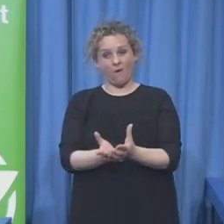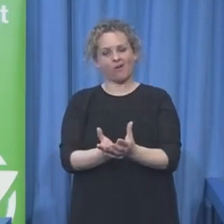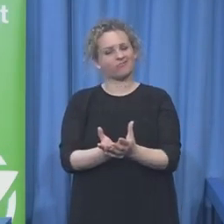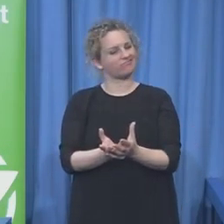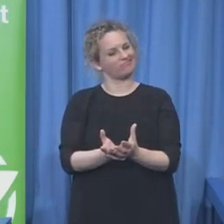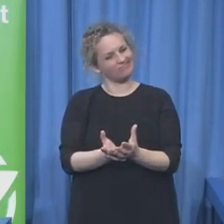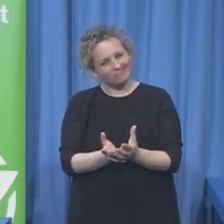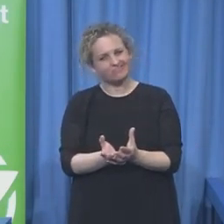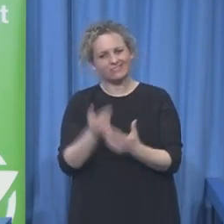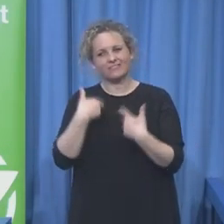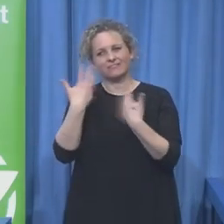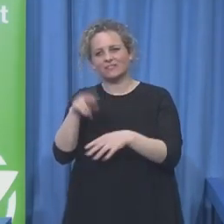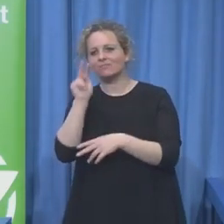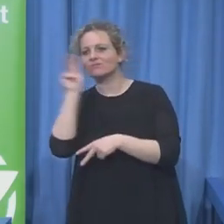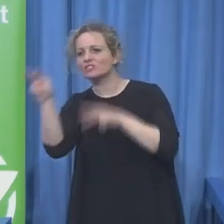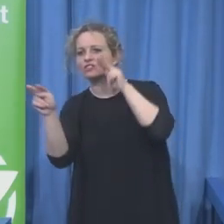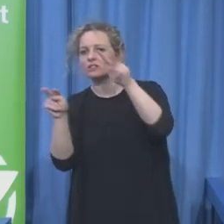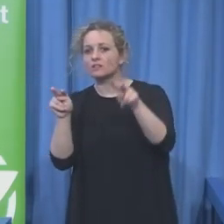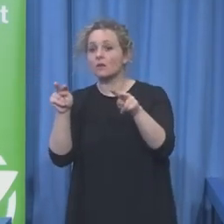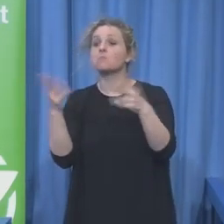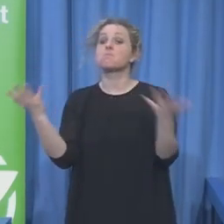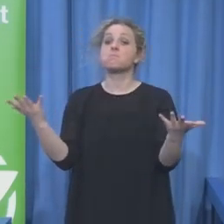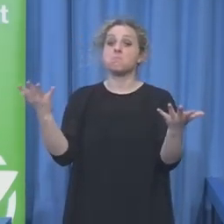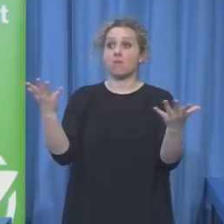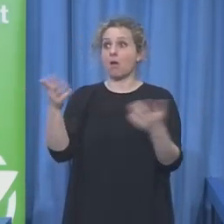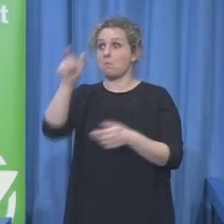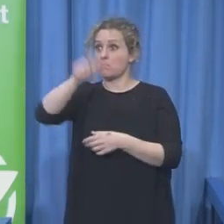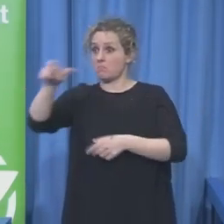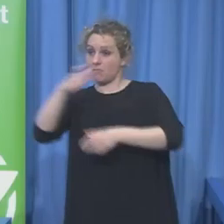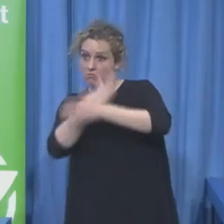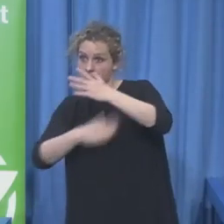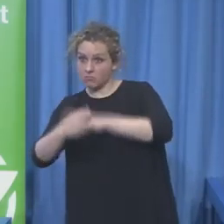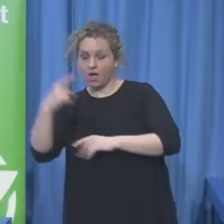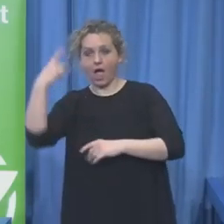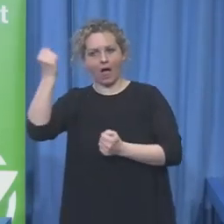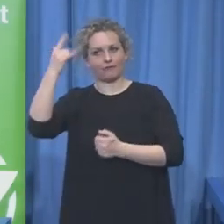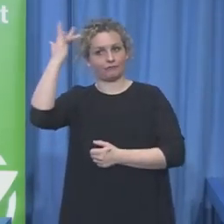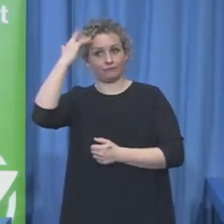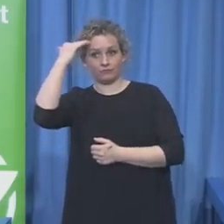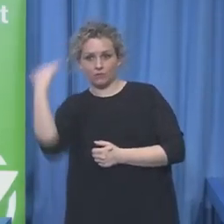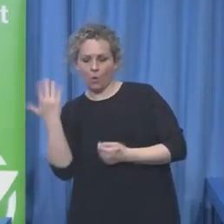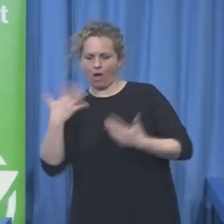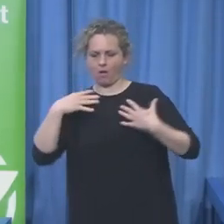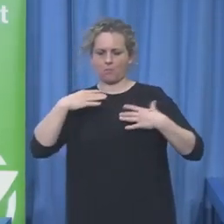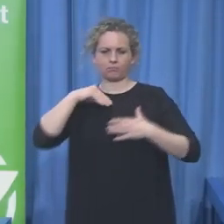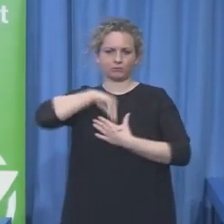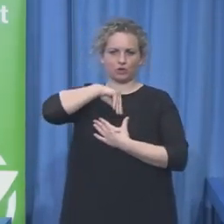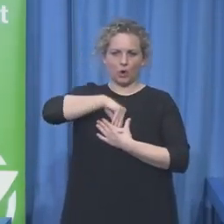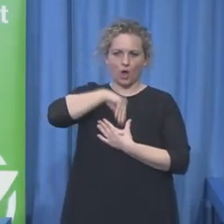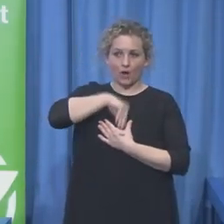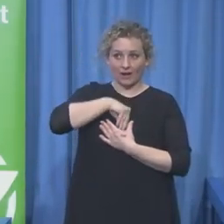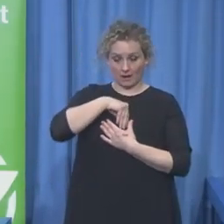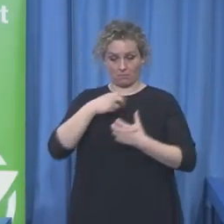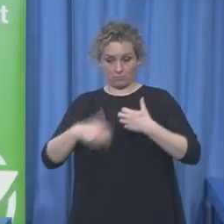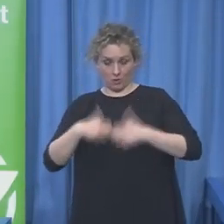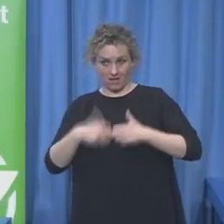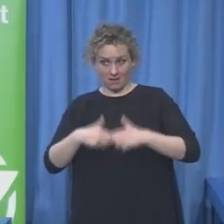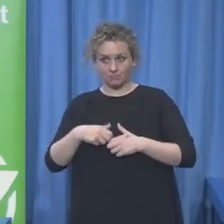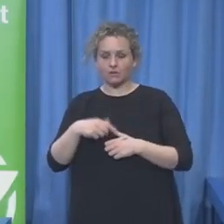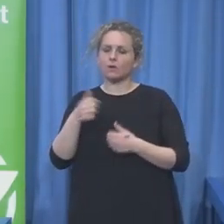intellectual disabilities and psychosocial disabilities are still unemployed, or the majority works in